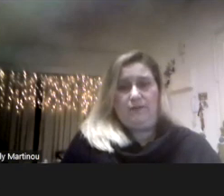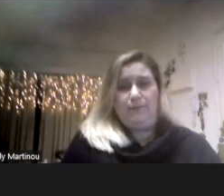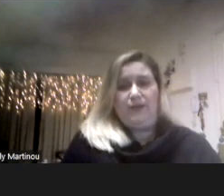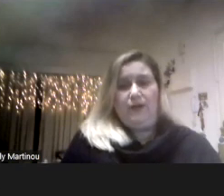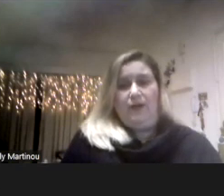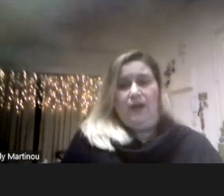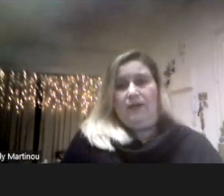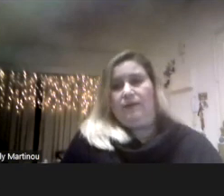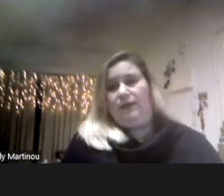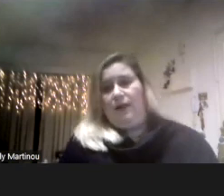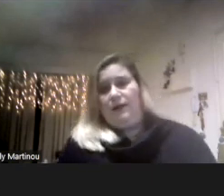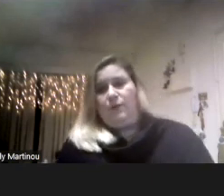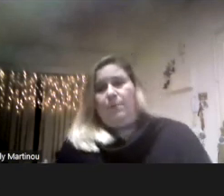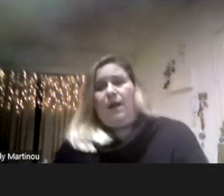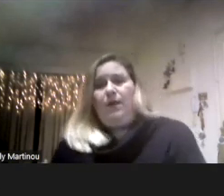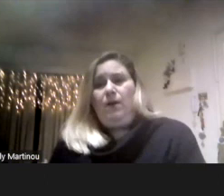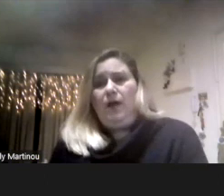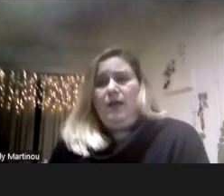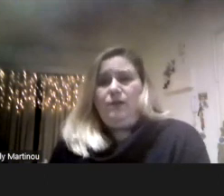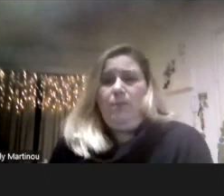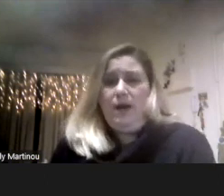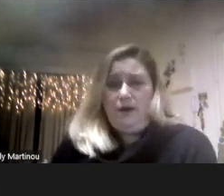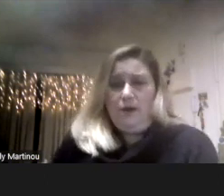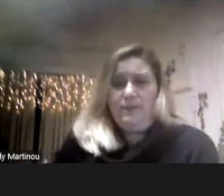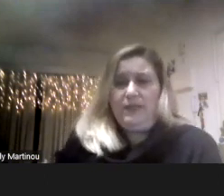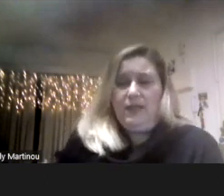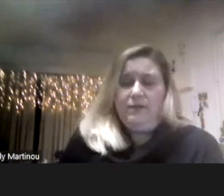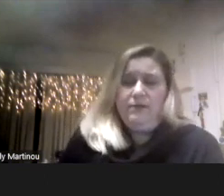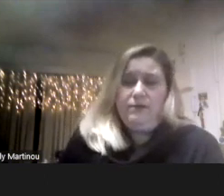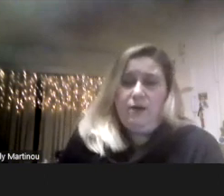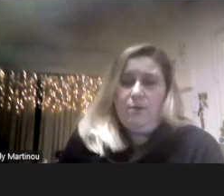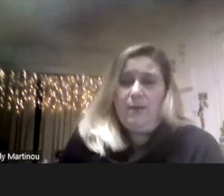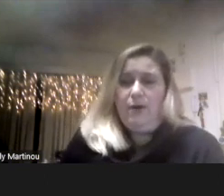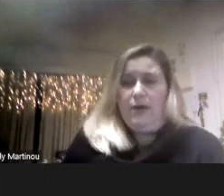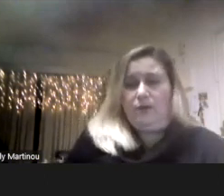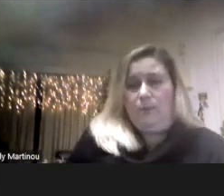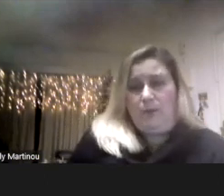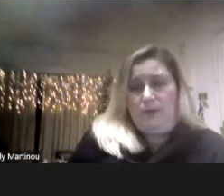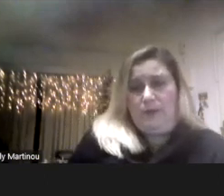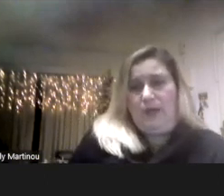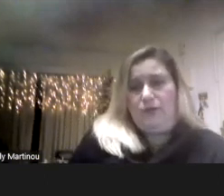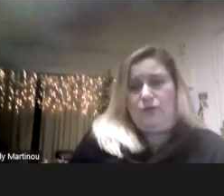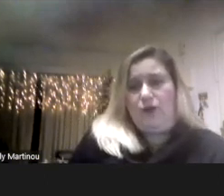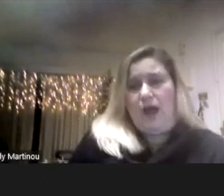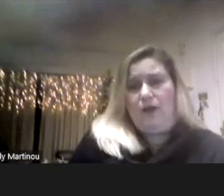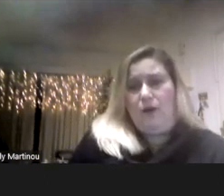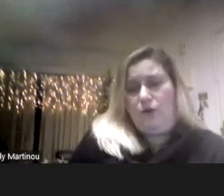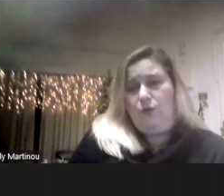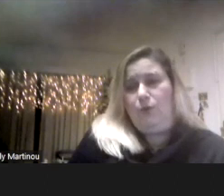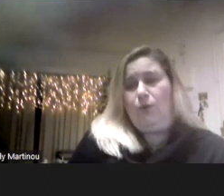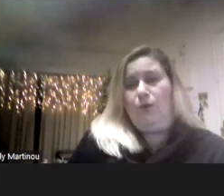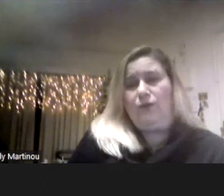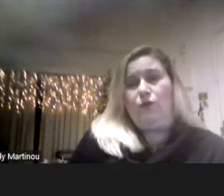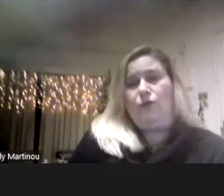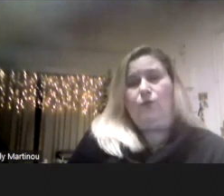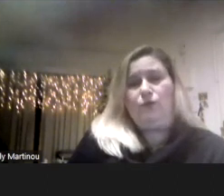effective. And here is where Pablo Escobar comes in. So Pablo Escobar was a major drug lord